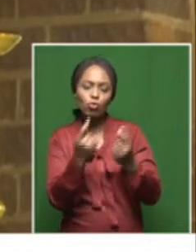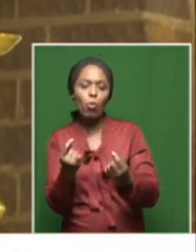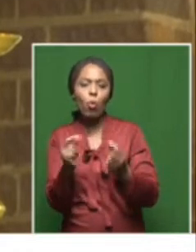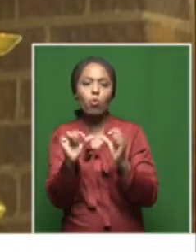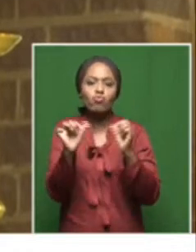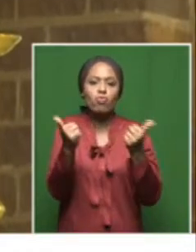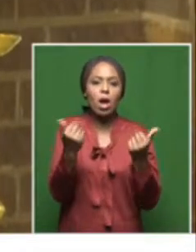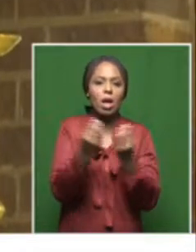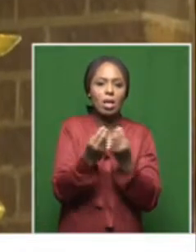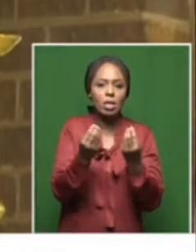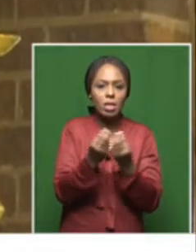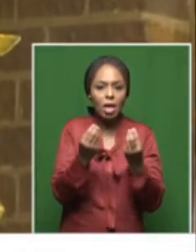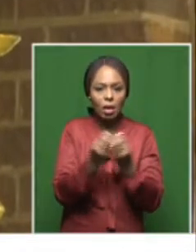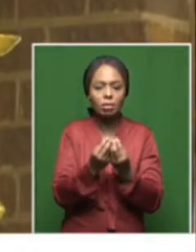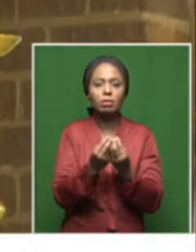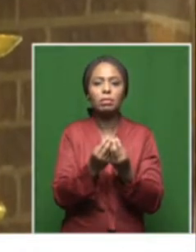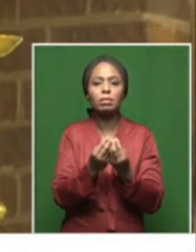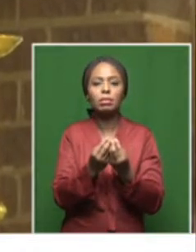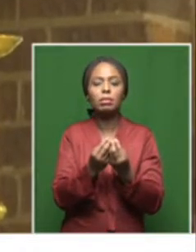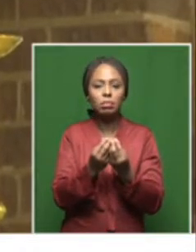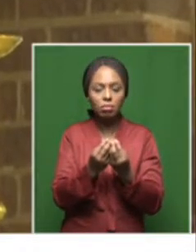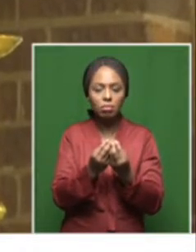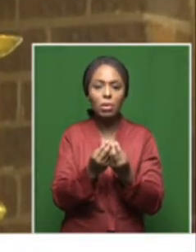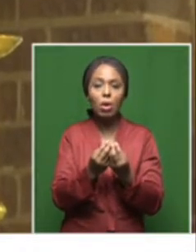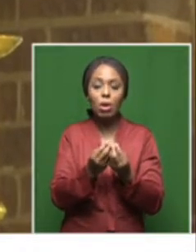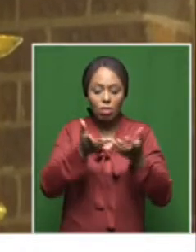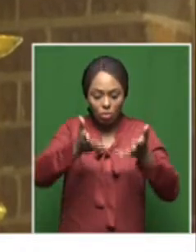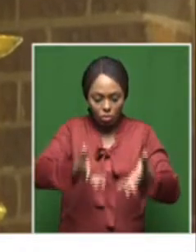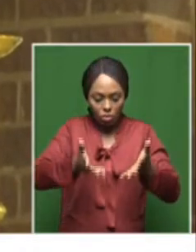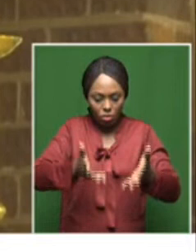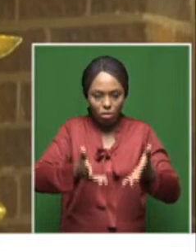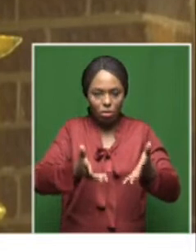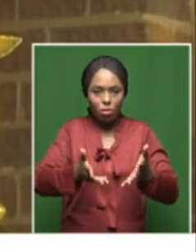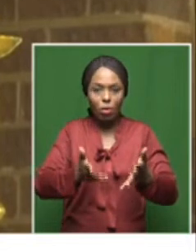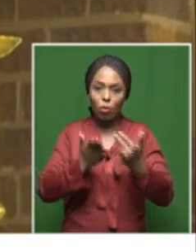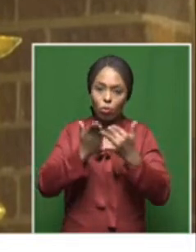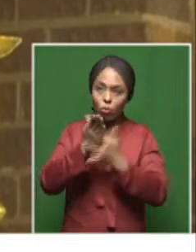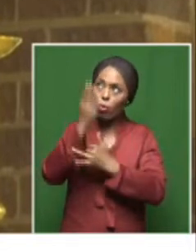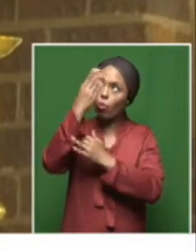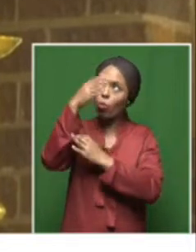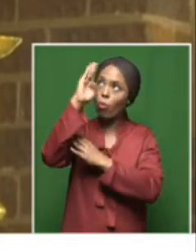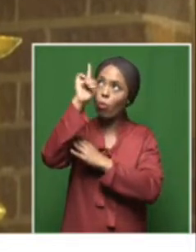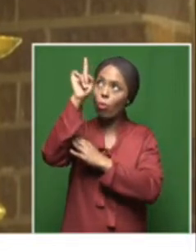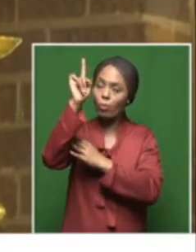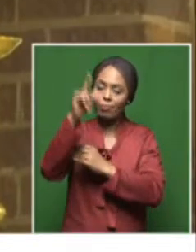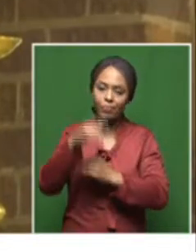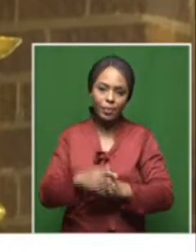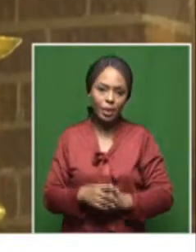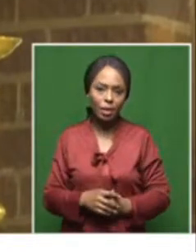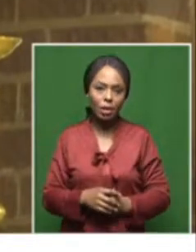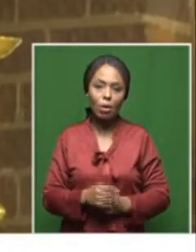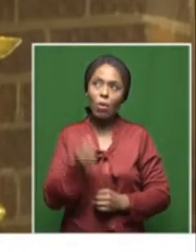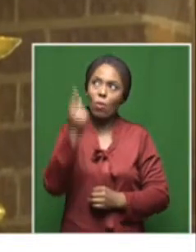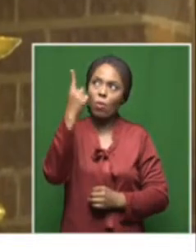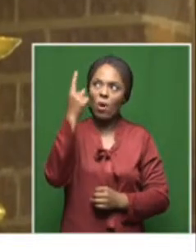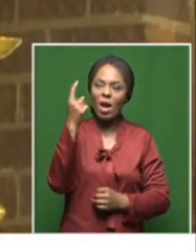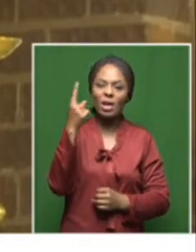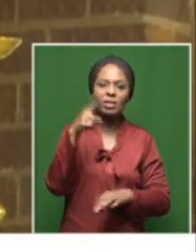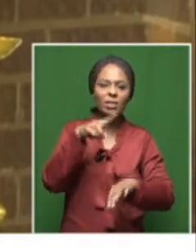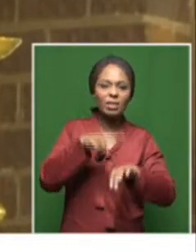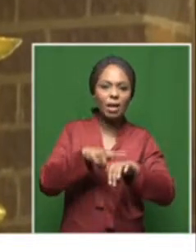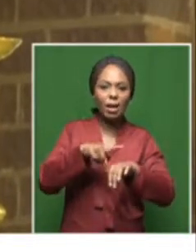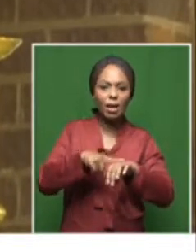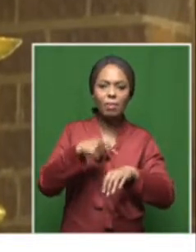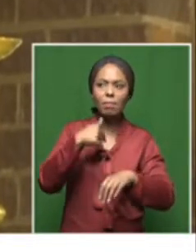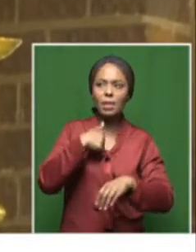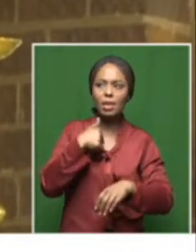And I'm led to recall that at one point I was going somewhere, as she was